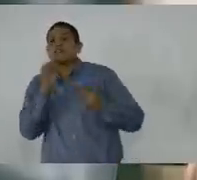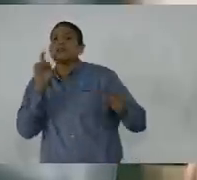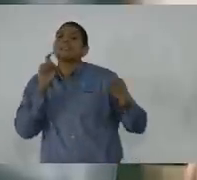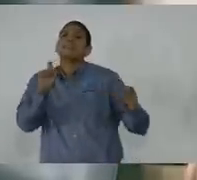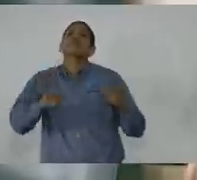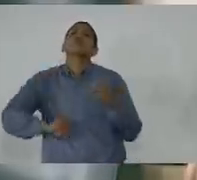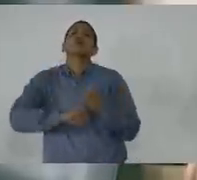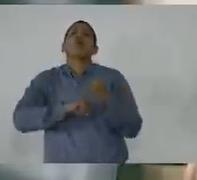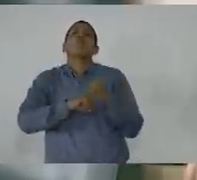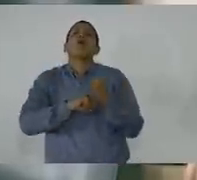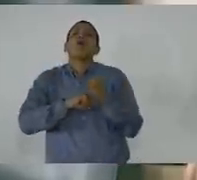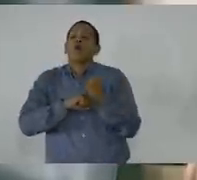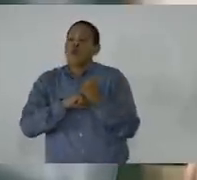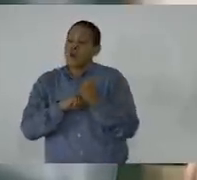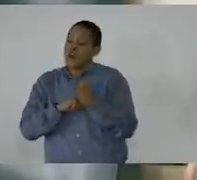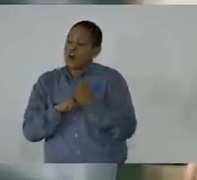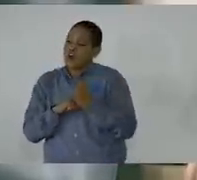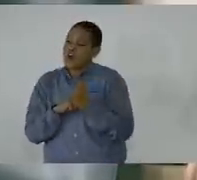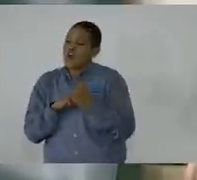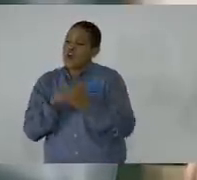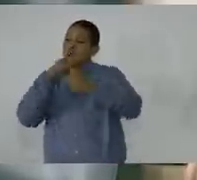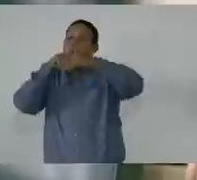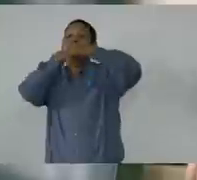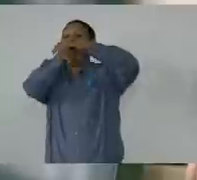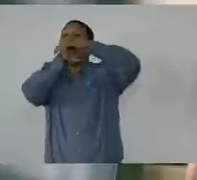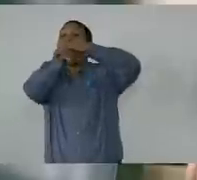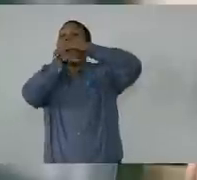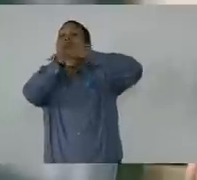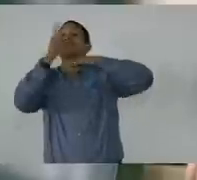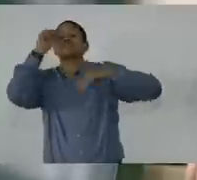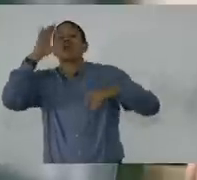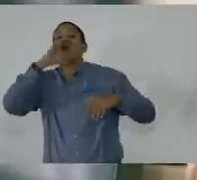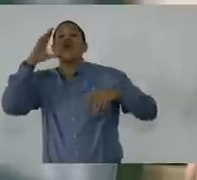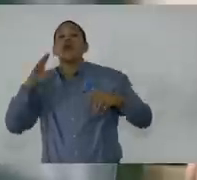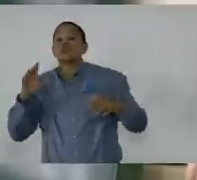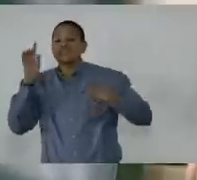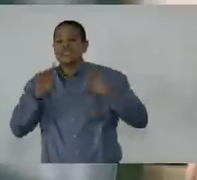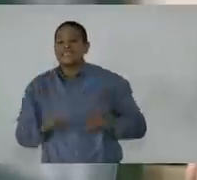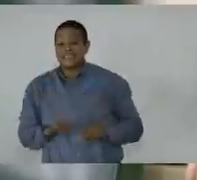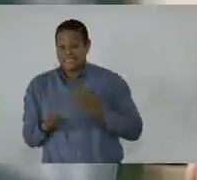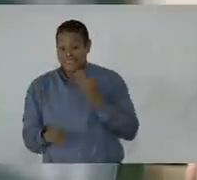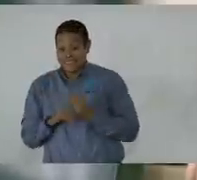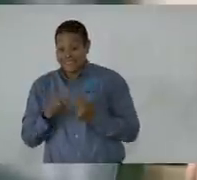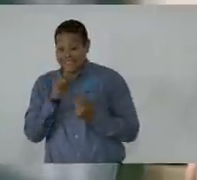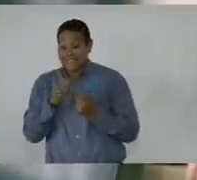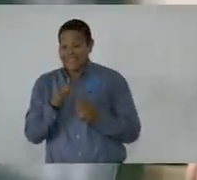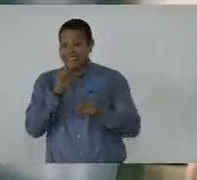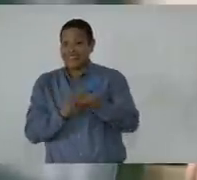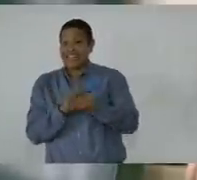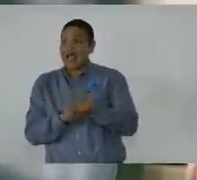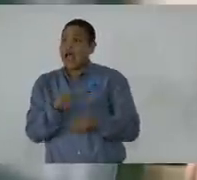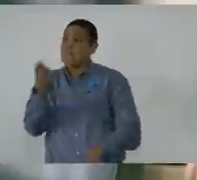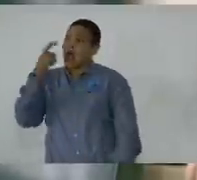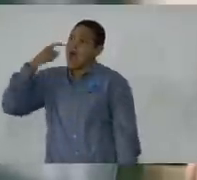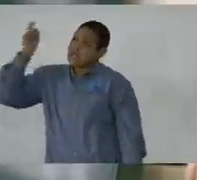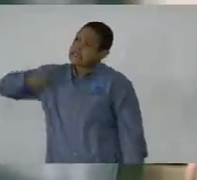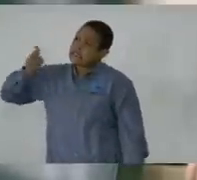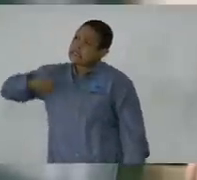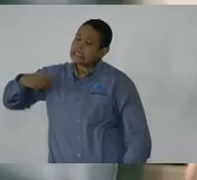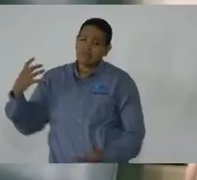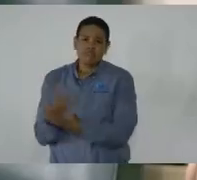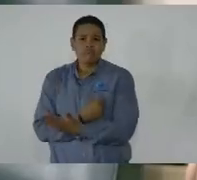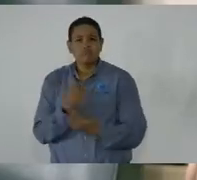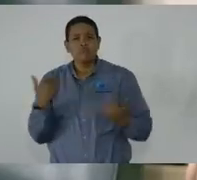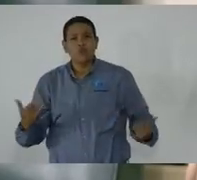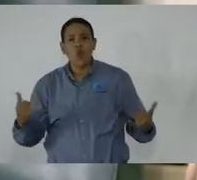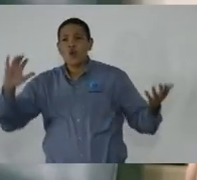support to access for agricultural inputs, particularly at a time when that's most needed now as